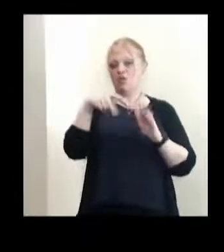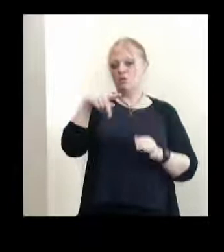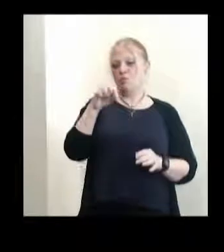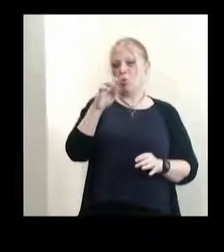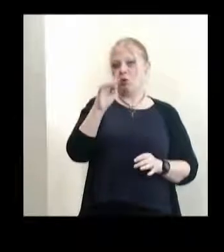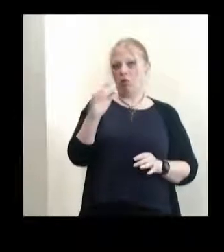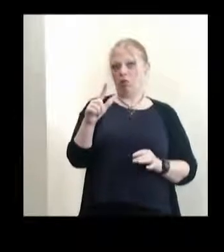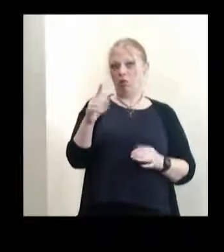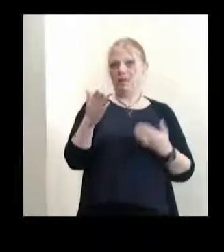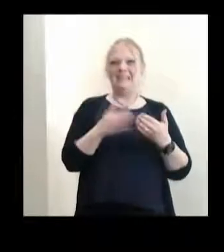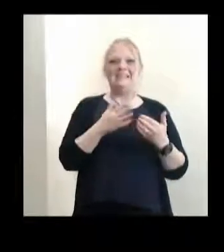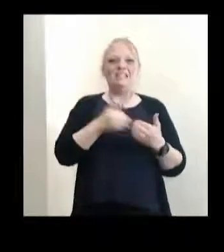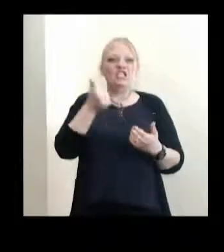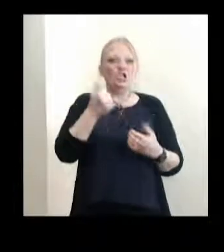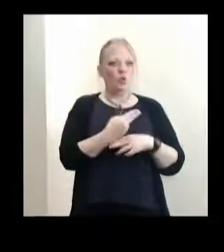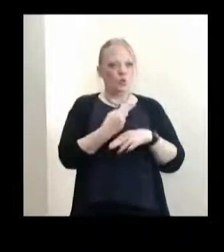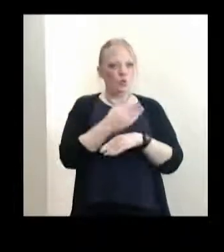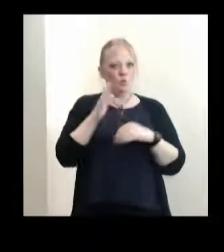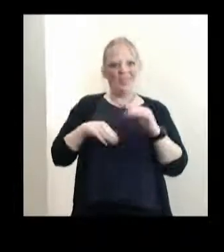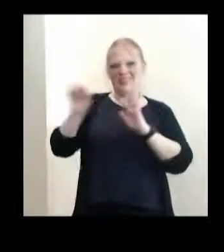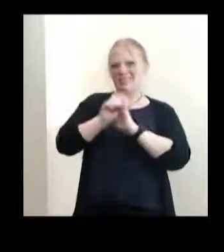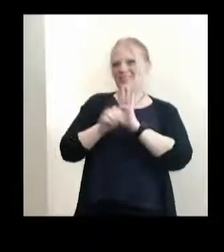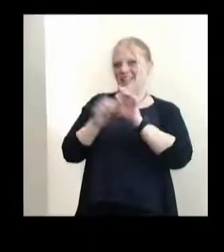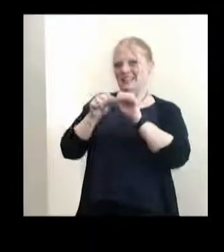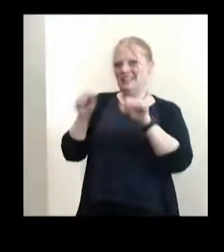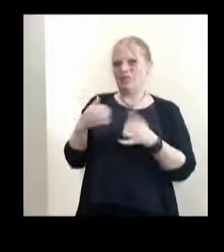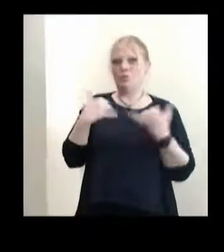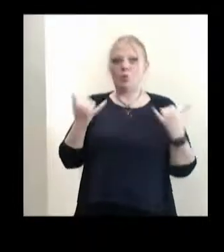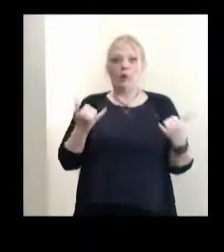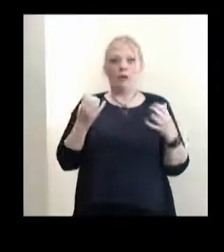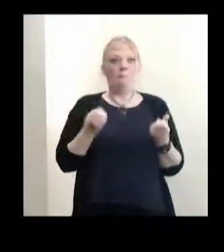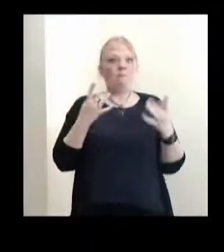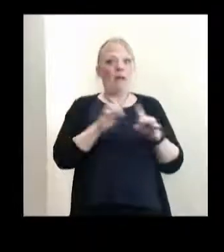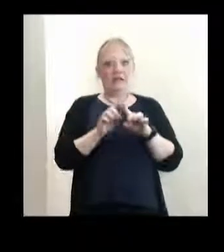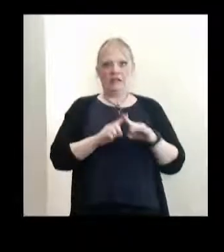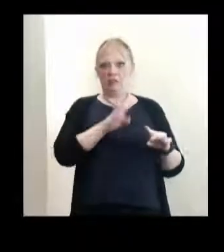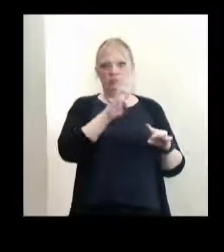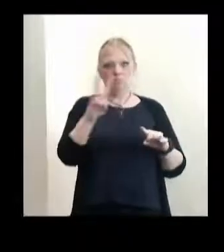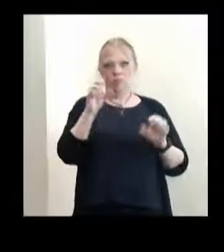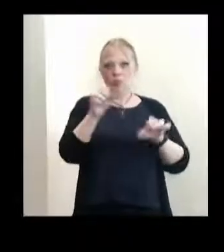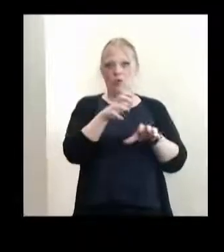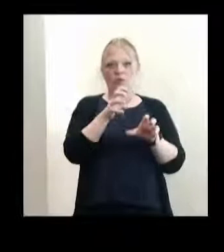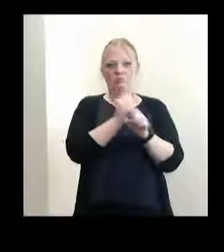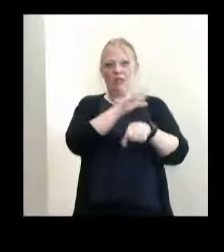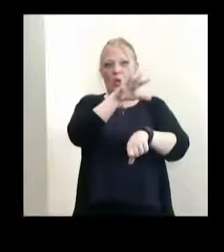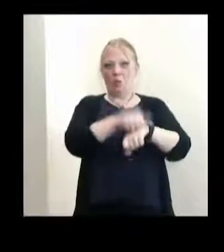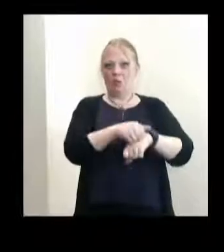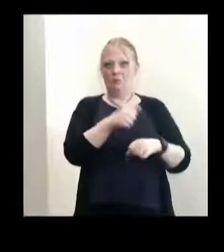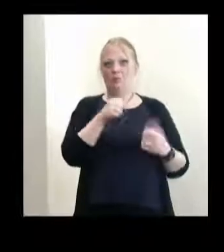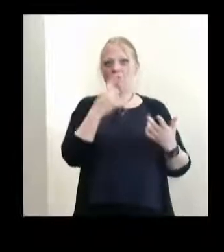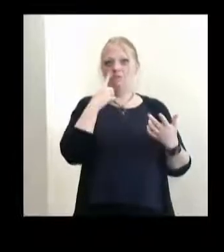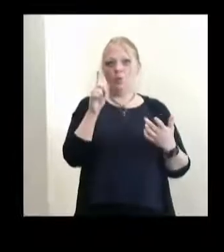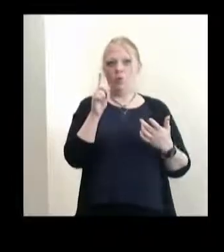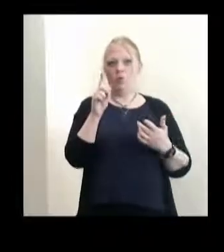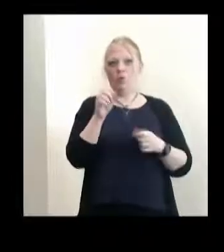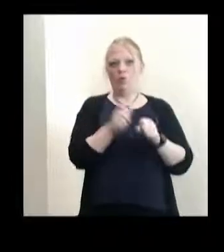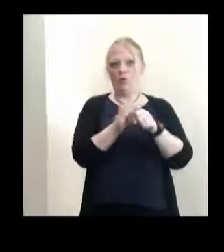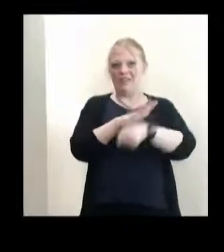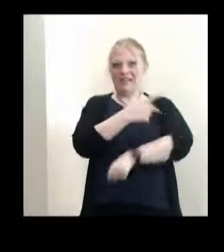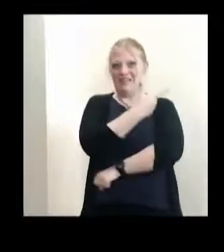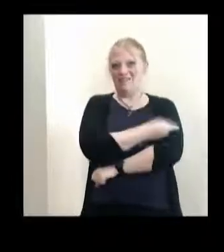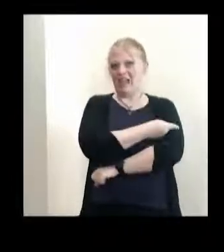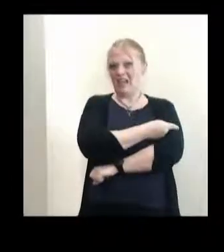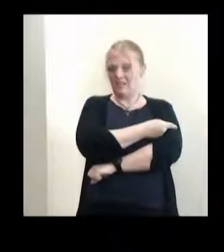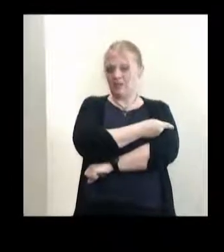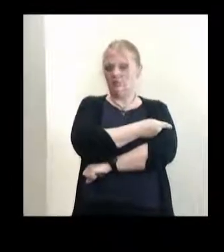the state. And so now there are many different sites in which you can schedule an appointment for a COVID-19